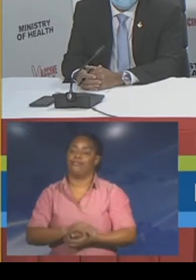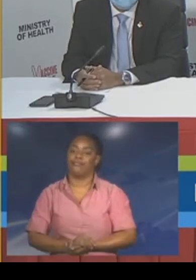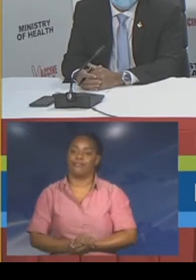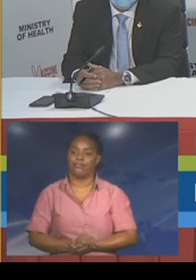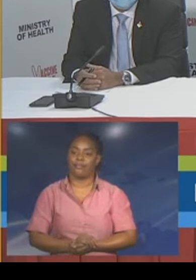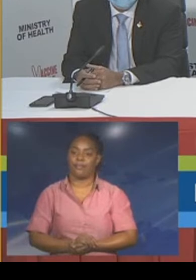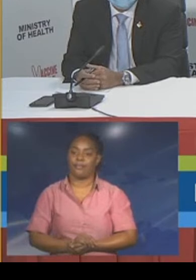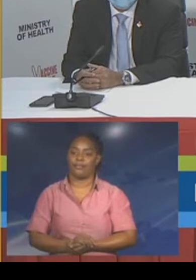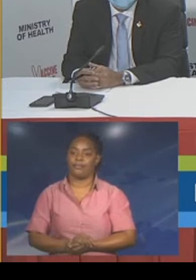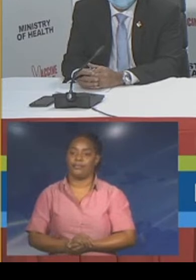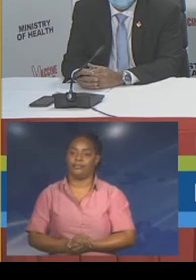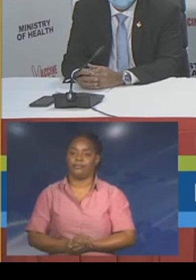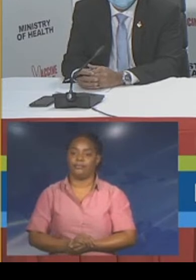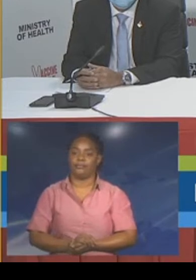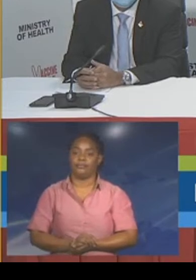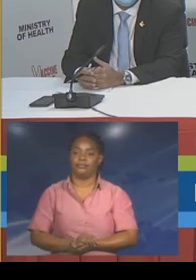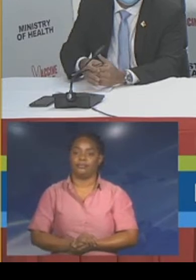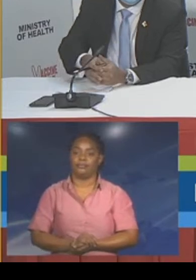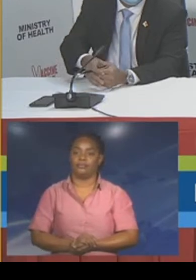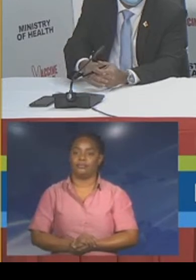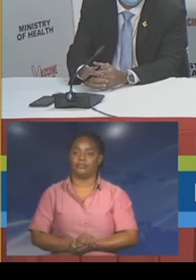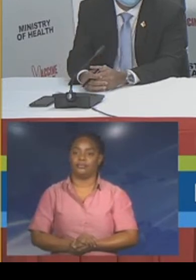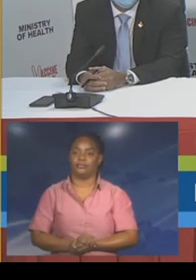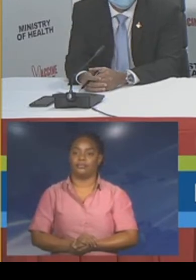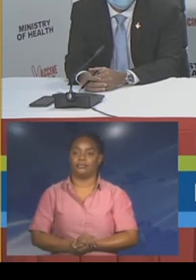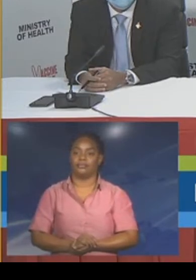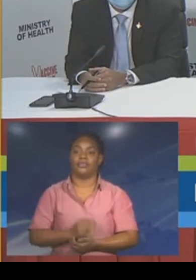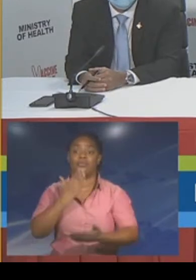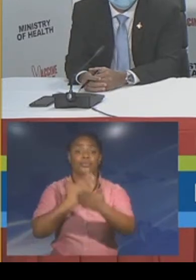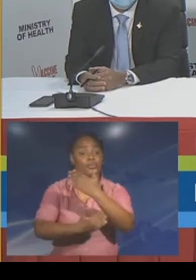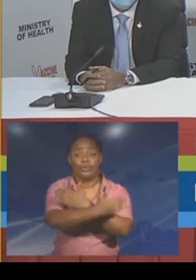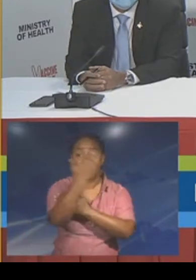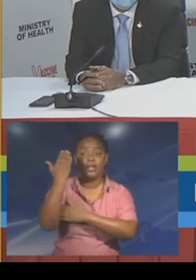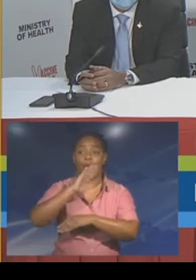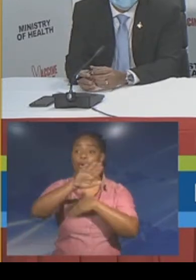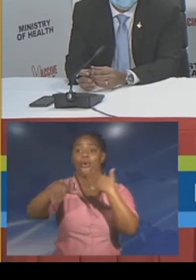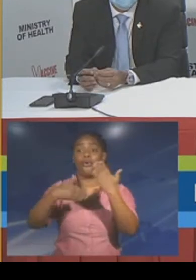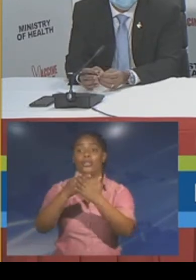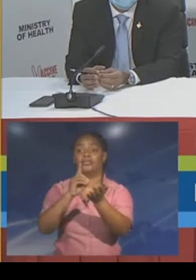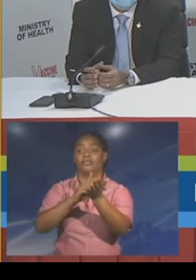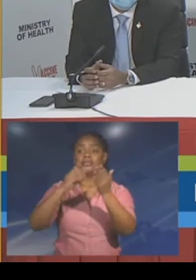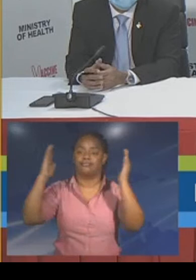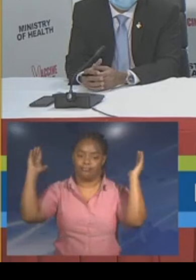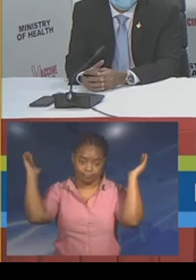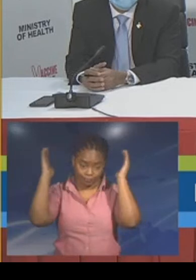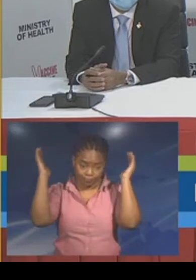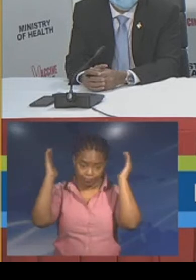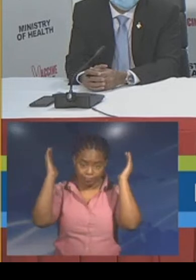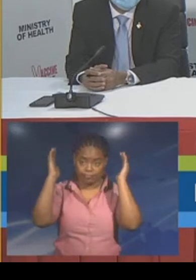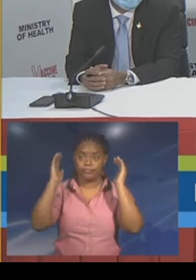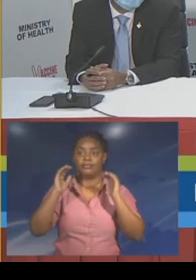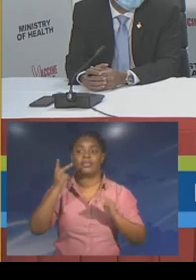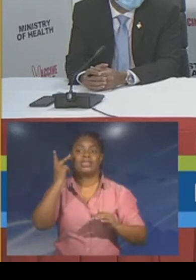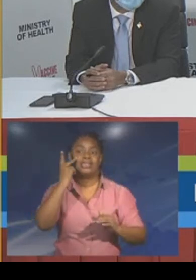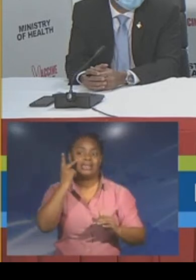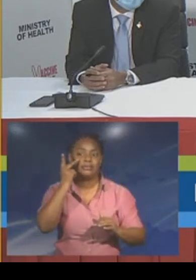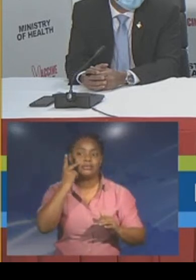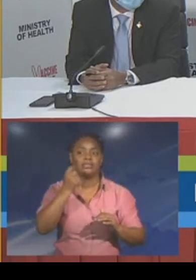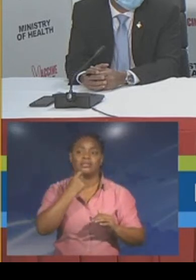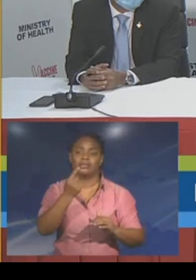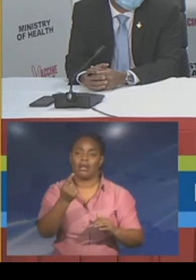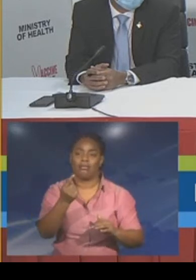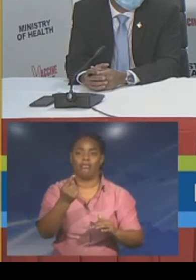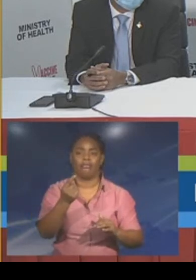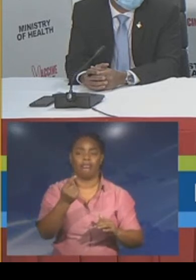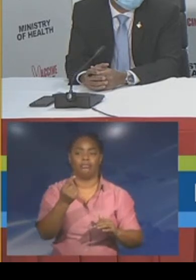Well, thank you very much. Good morning, everyone. So my first question is for Dr. Hines. Dr. Hines, you outlined a basically favorable